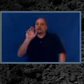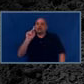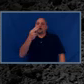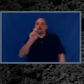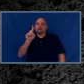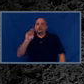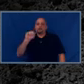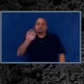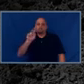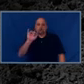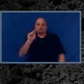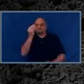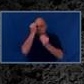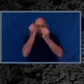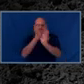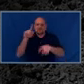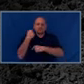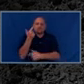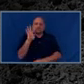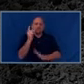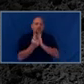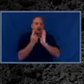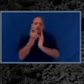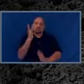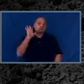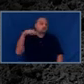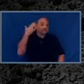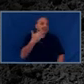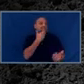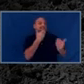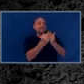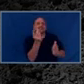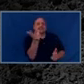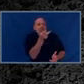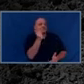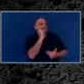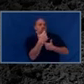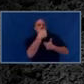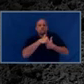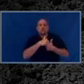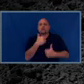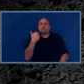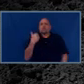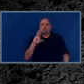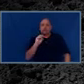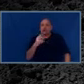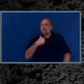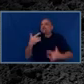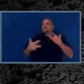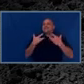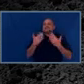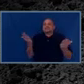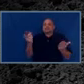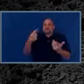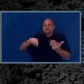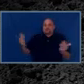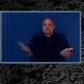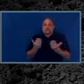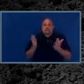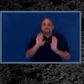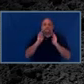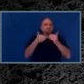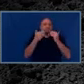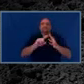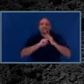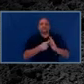hours. Thanks, Lauren. Great to be here. Thank you. We're so excited to have you. So, Danny, let's get into it.